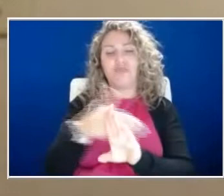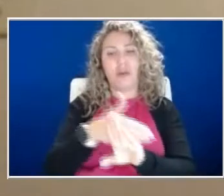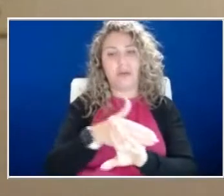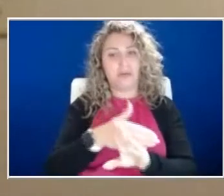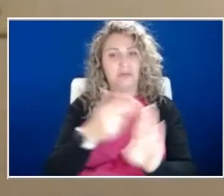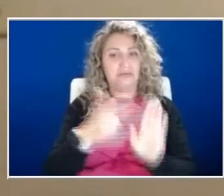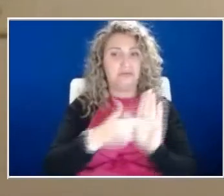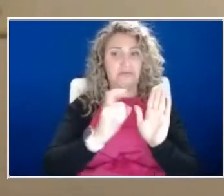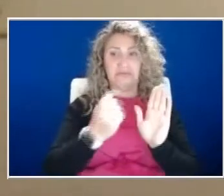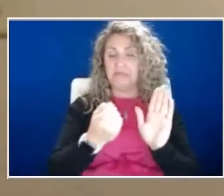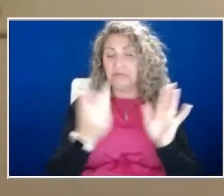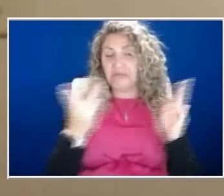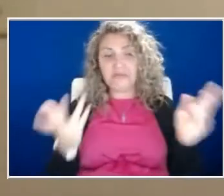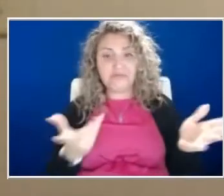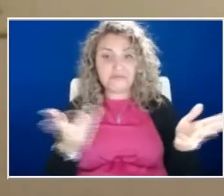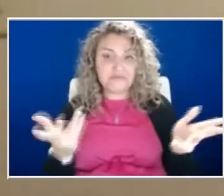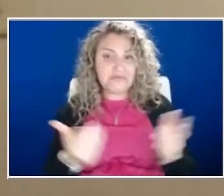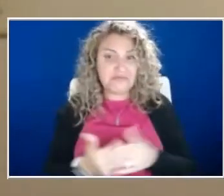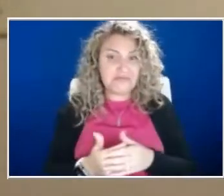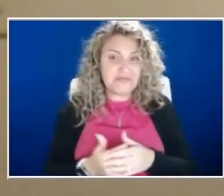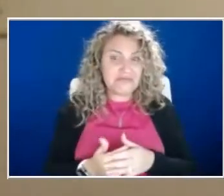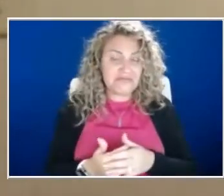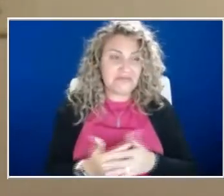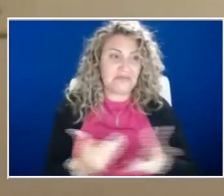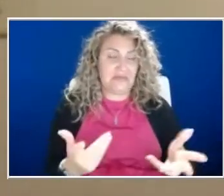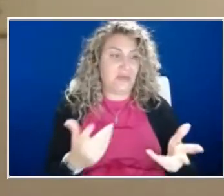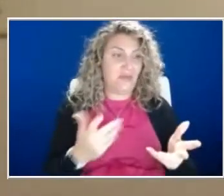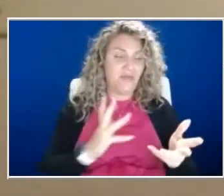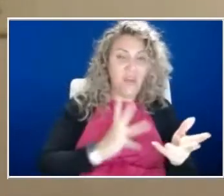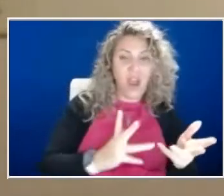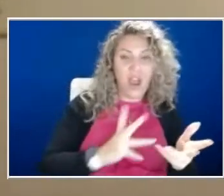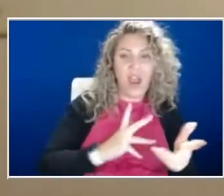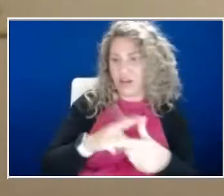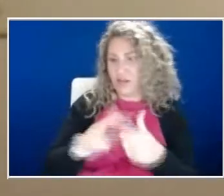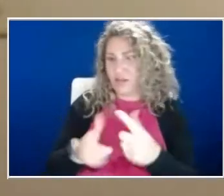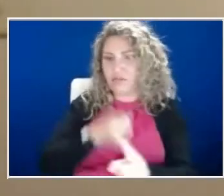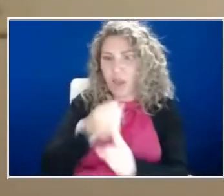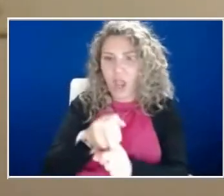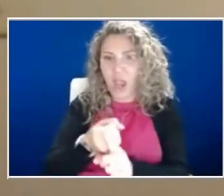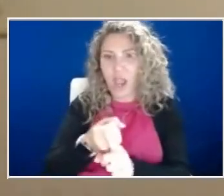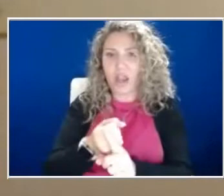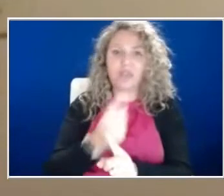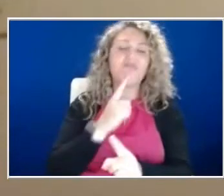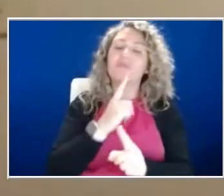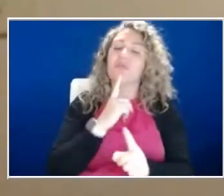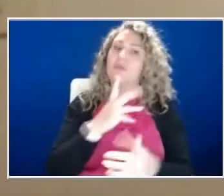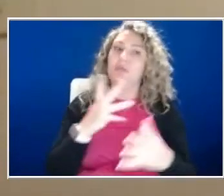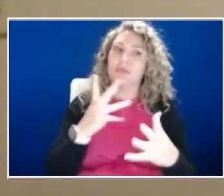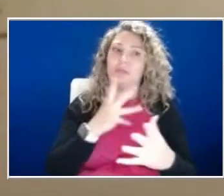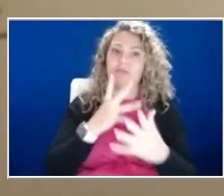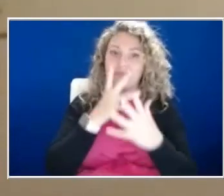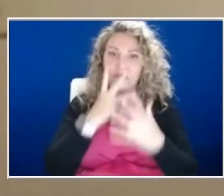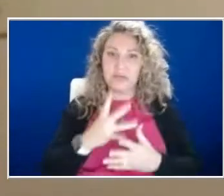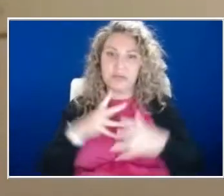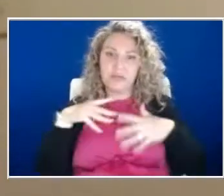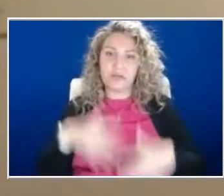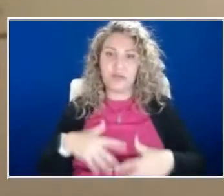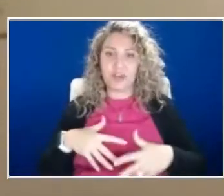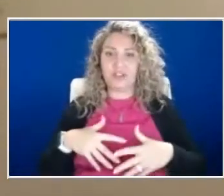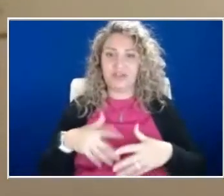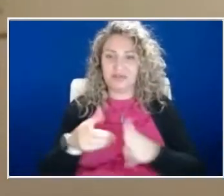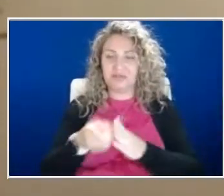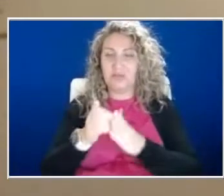was just very daunting and really, I had some really dark moments. However, I did